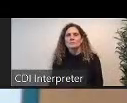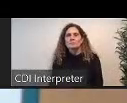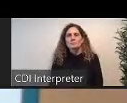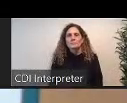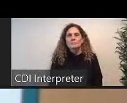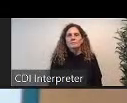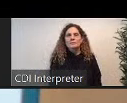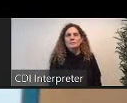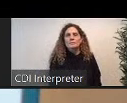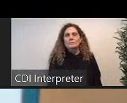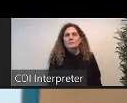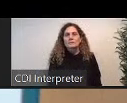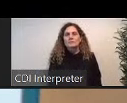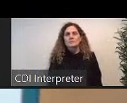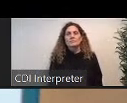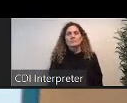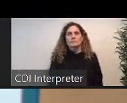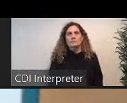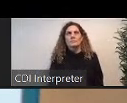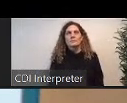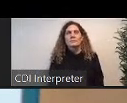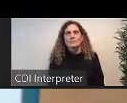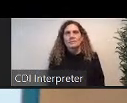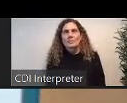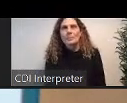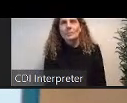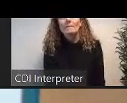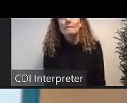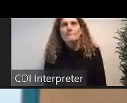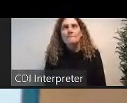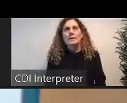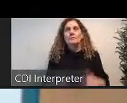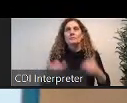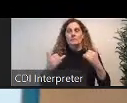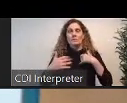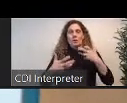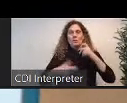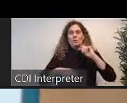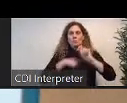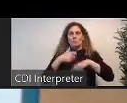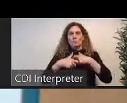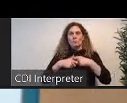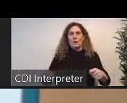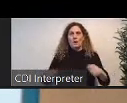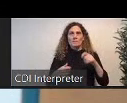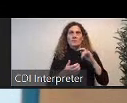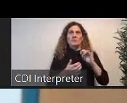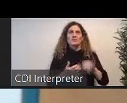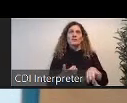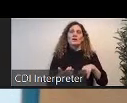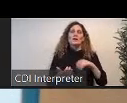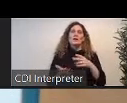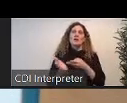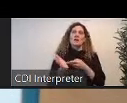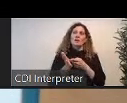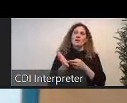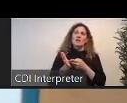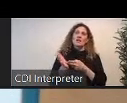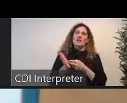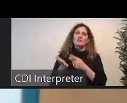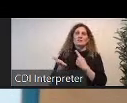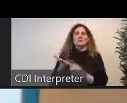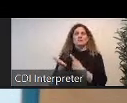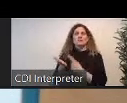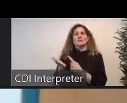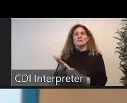So in conclusion today, I want to end with a very frank and transparent discussion about vaccine availability. This is the topic that's